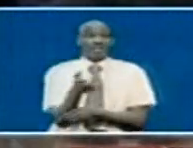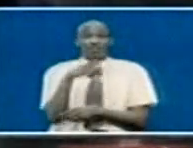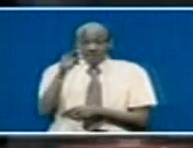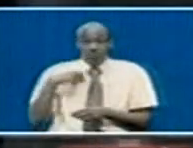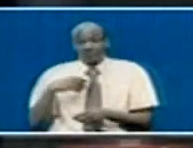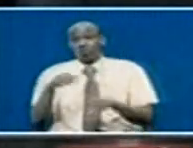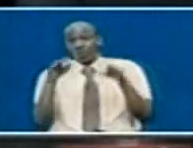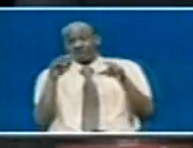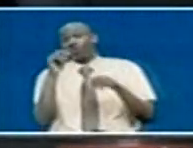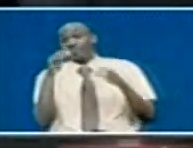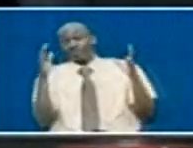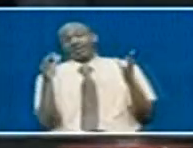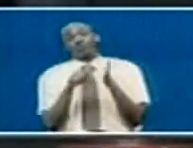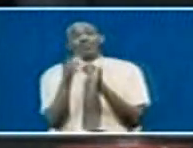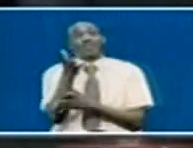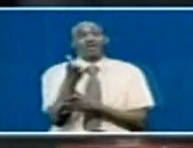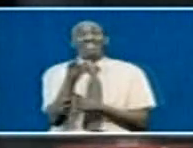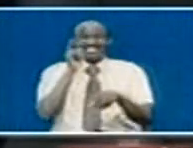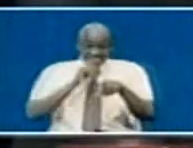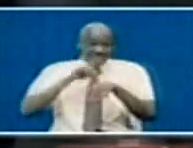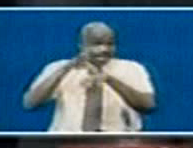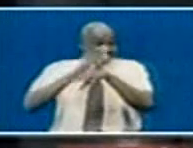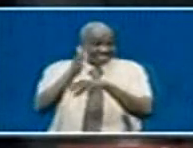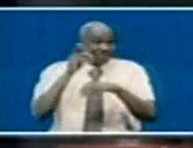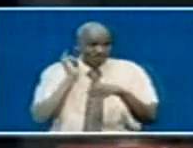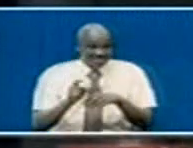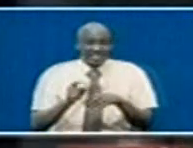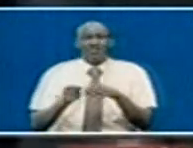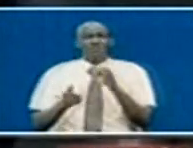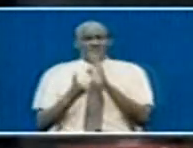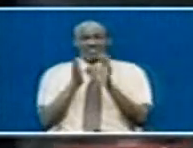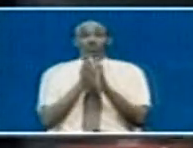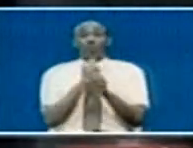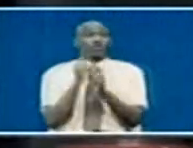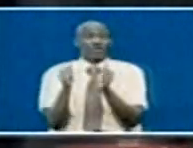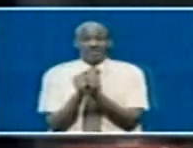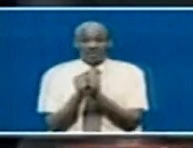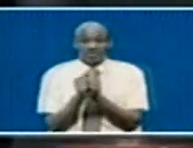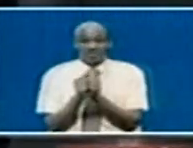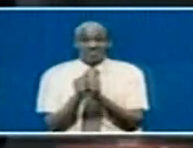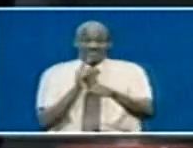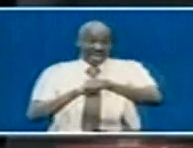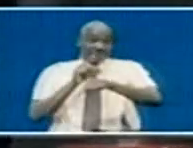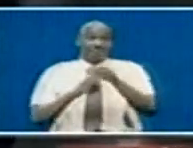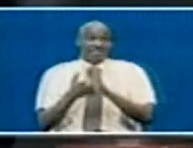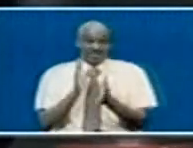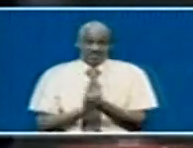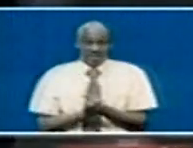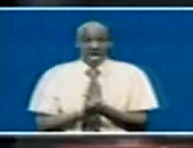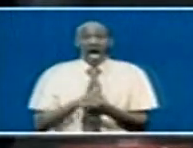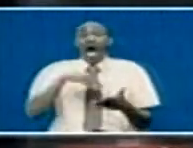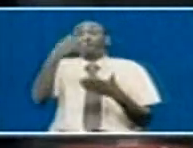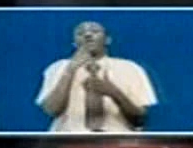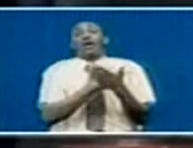bigger organization. And whatever they get, they must convey to the others in real time. Not after